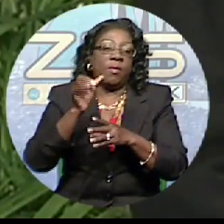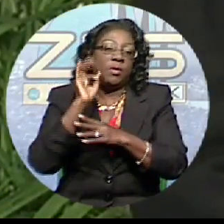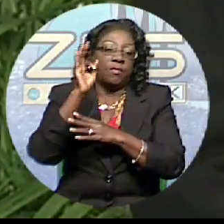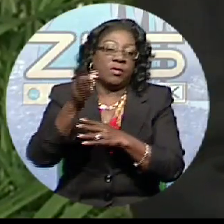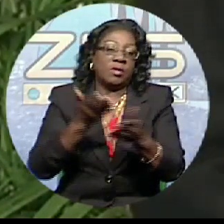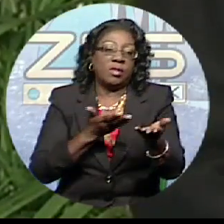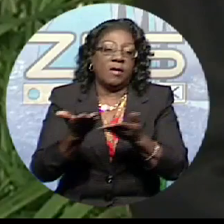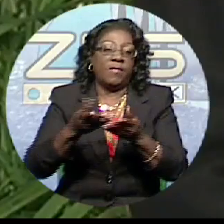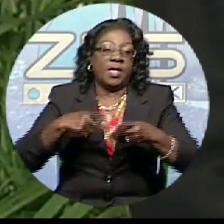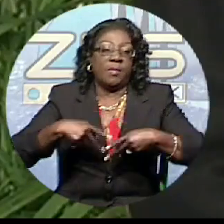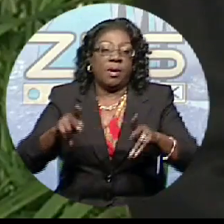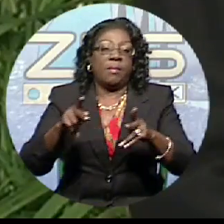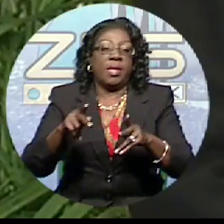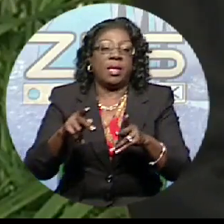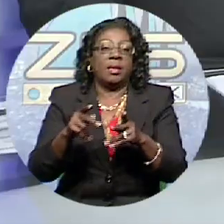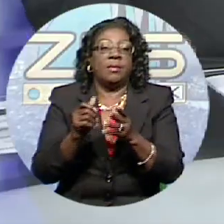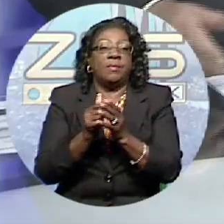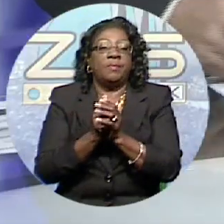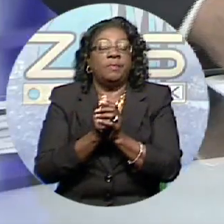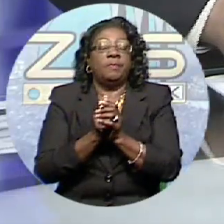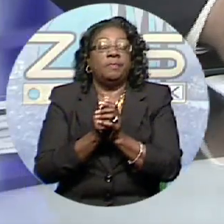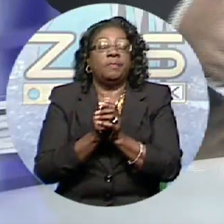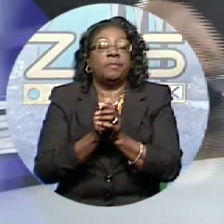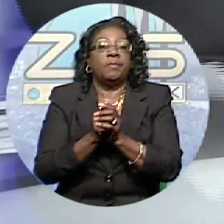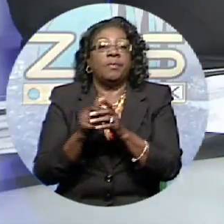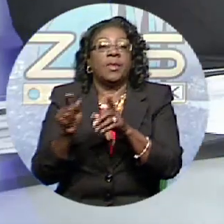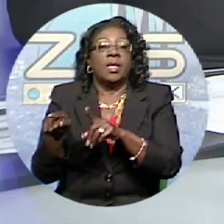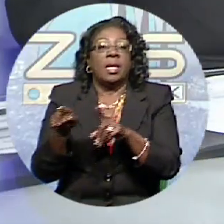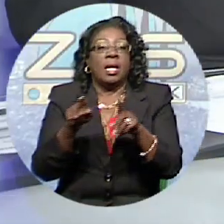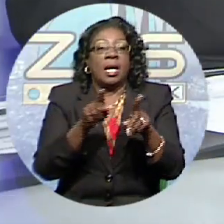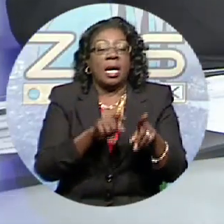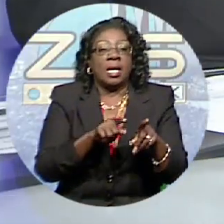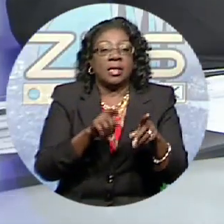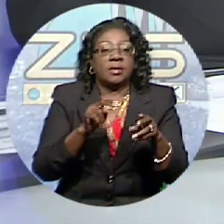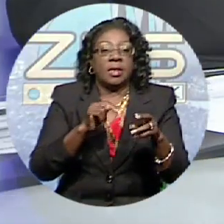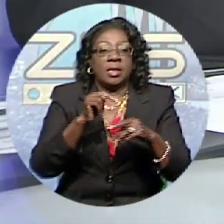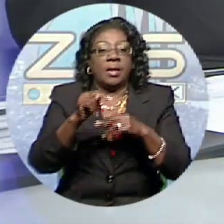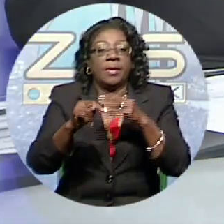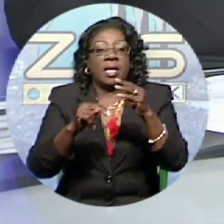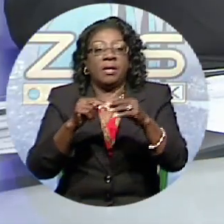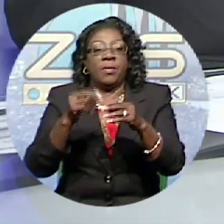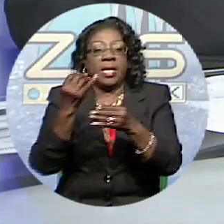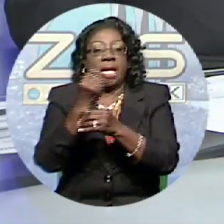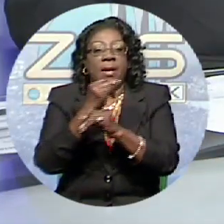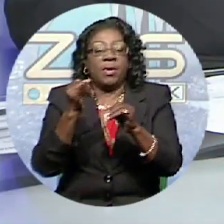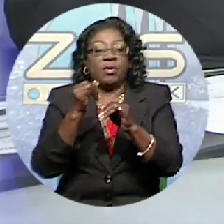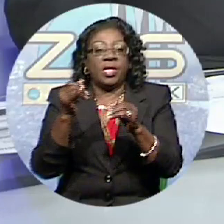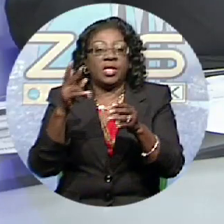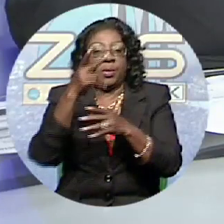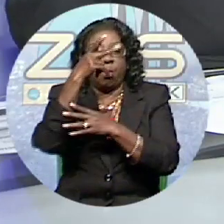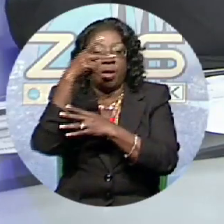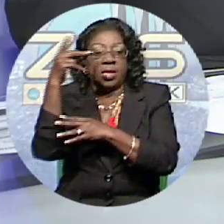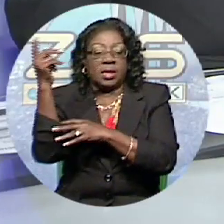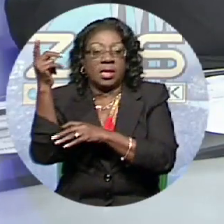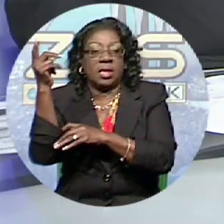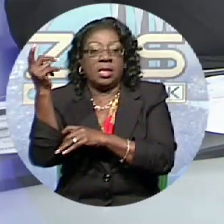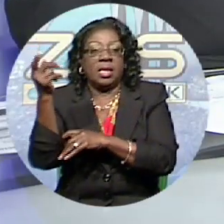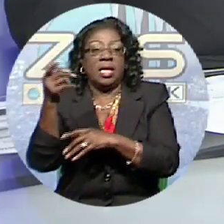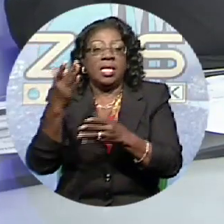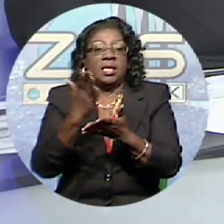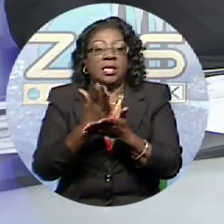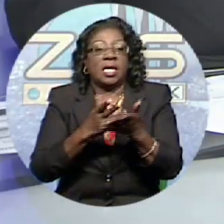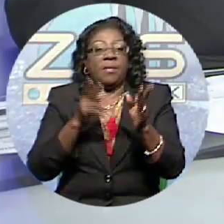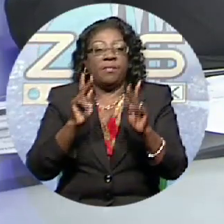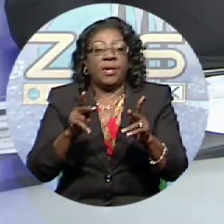in the national interest. As government navigates a new immigration policy, opponents, supporters, and concerned